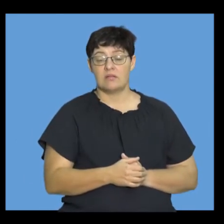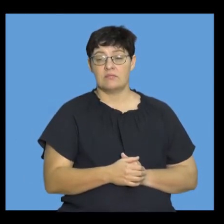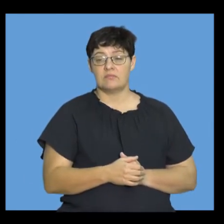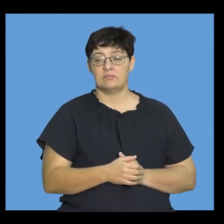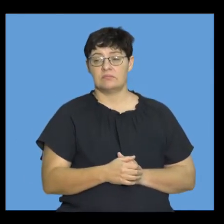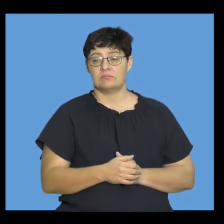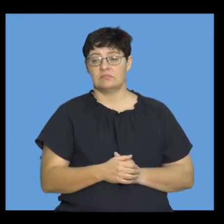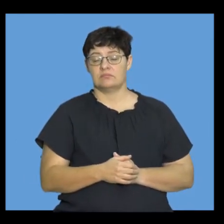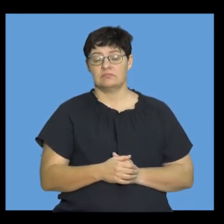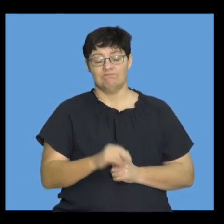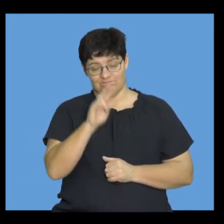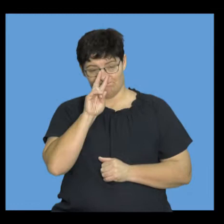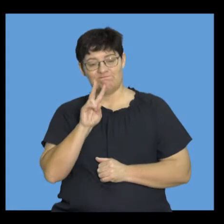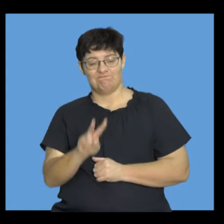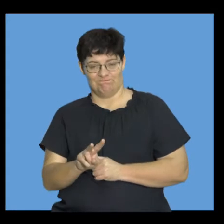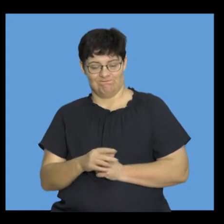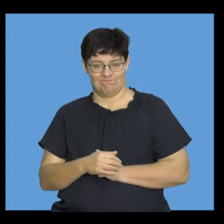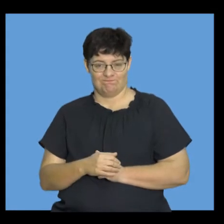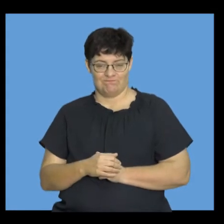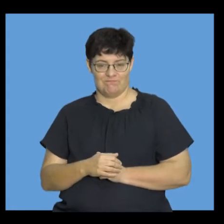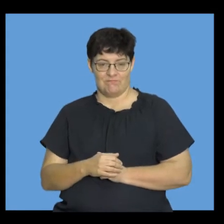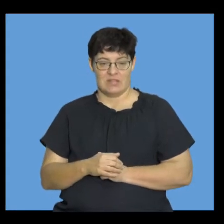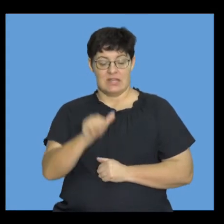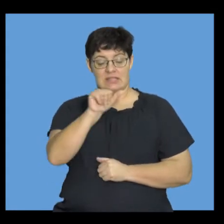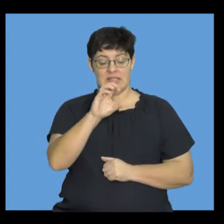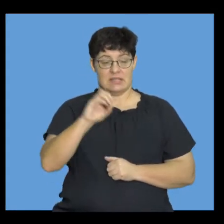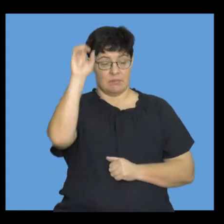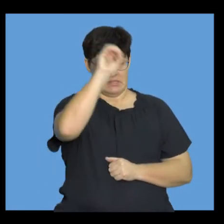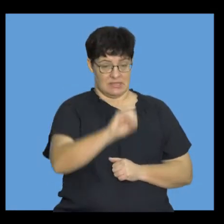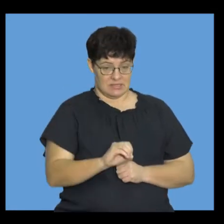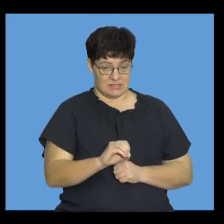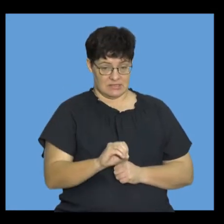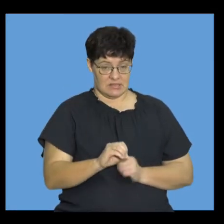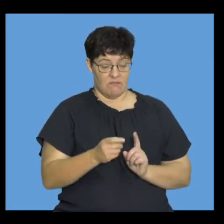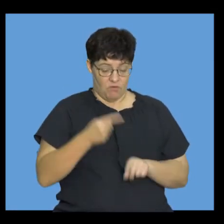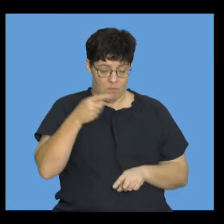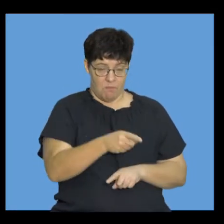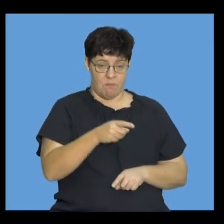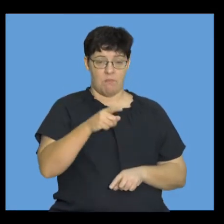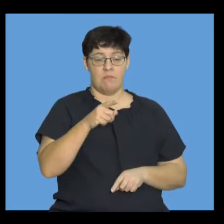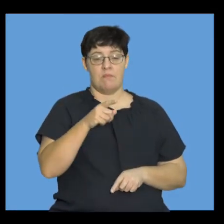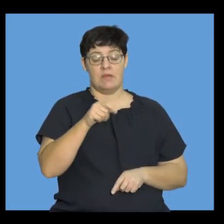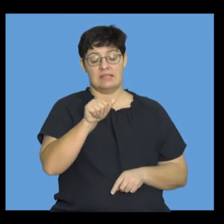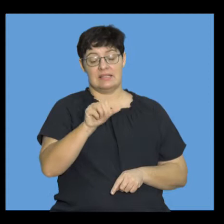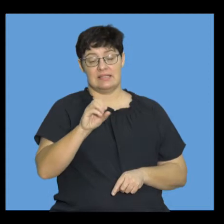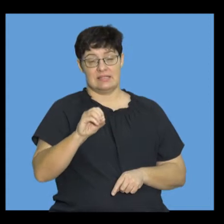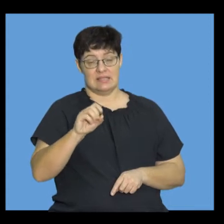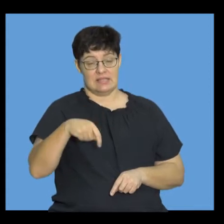We can see that we took 60% of the 60,000, right? Gave me a figure of